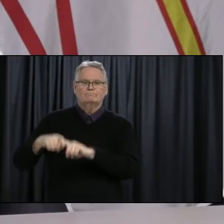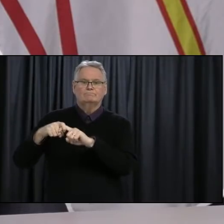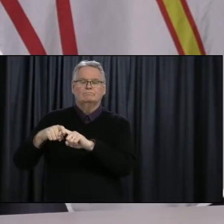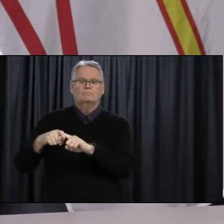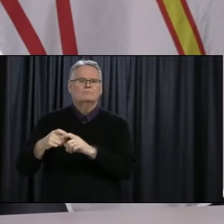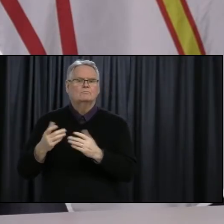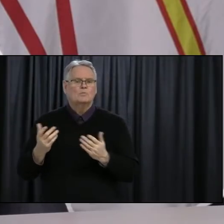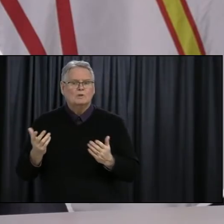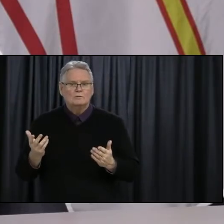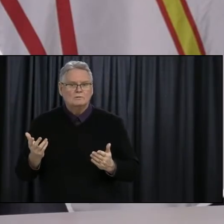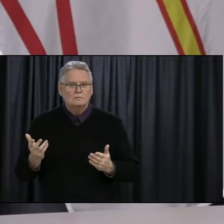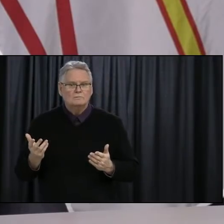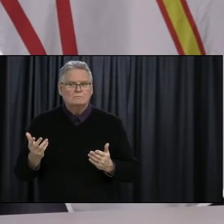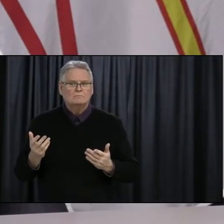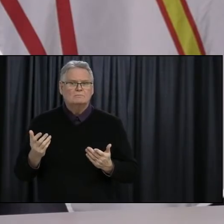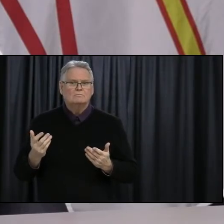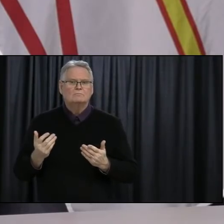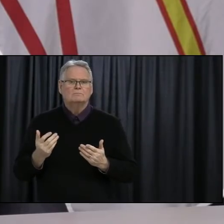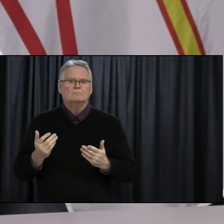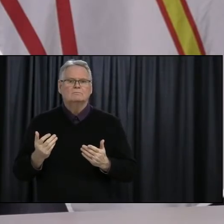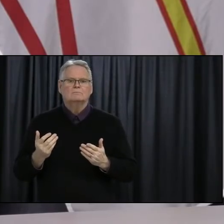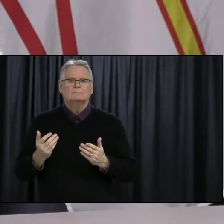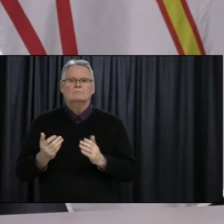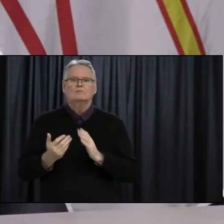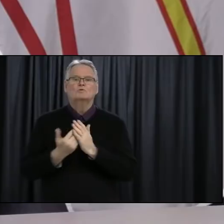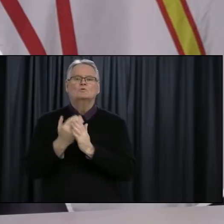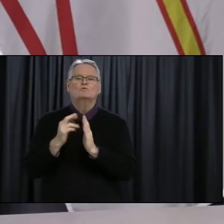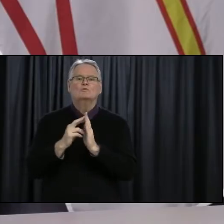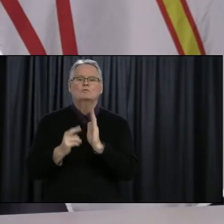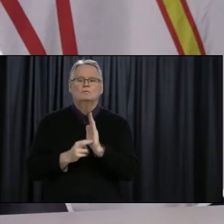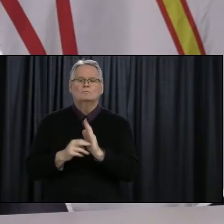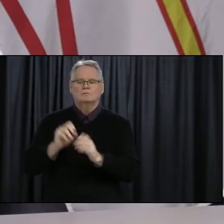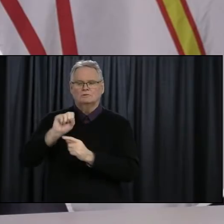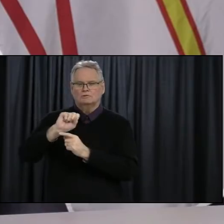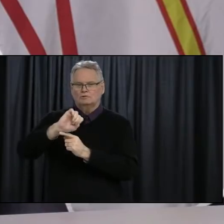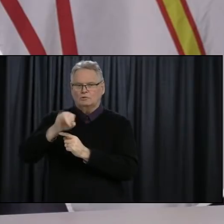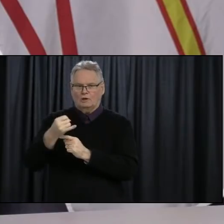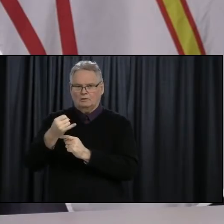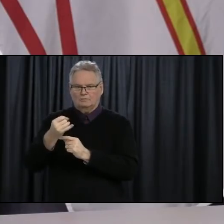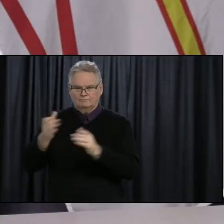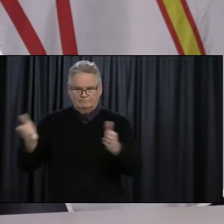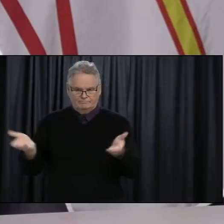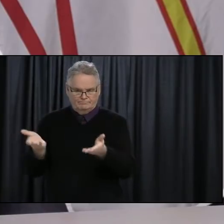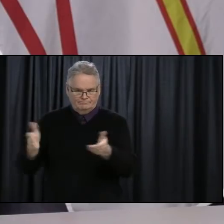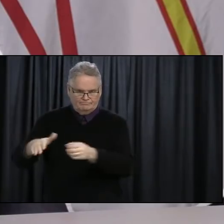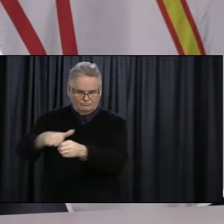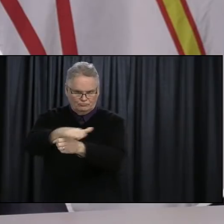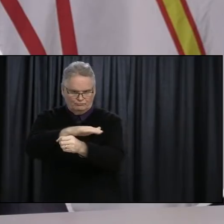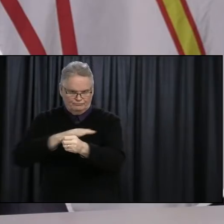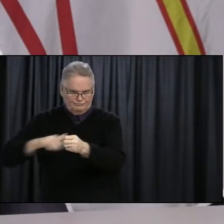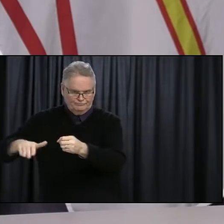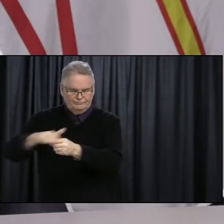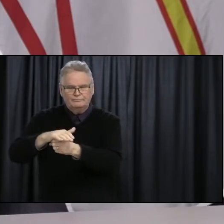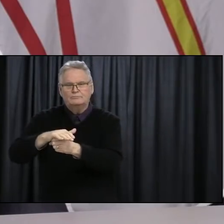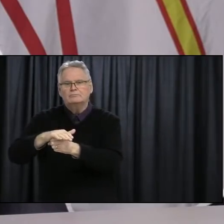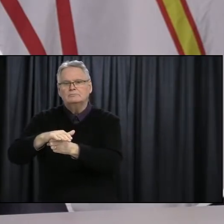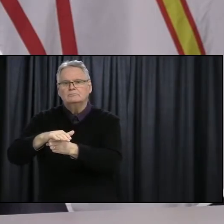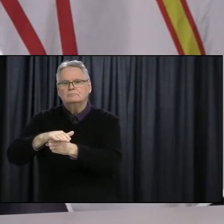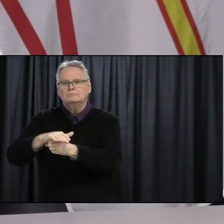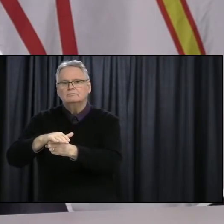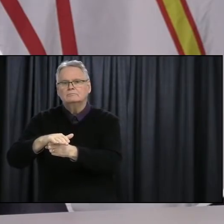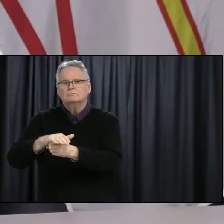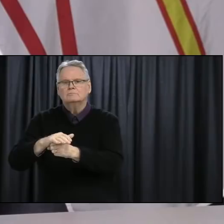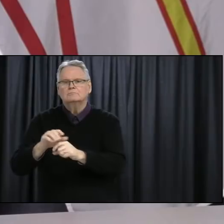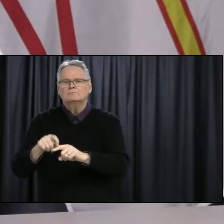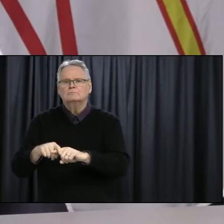order for the St. John's metro area. This will be reevaluated in 2 weeks, and we will